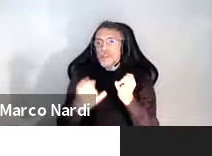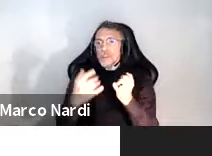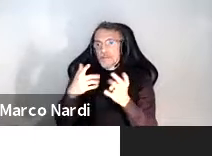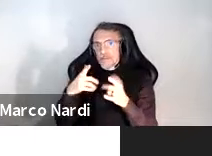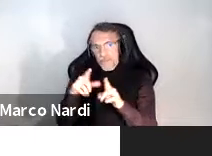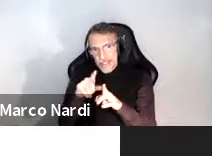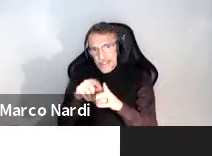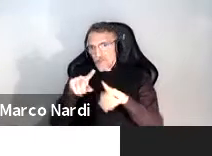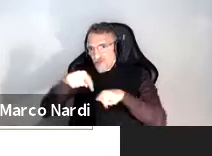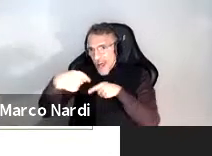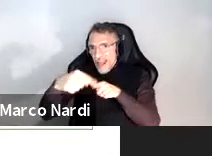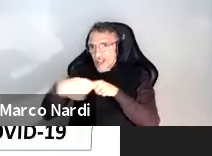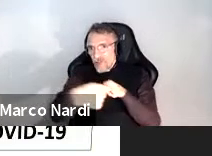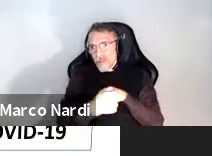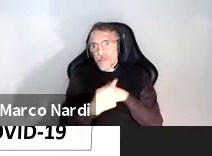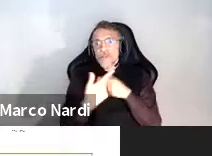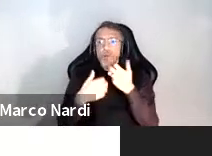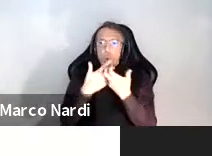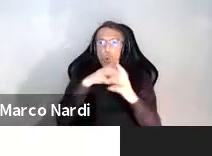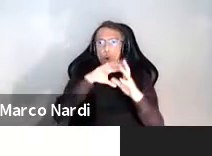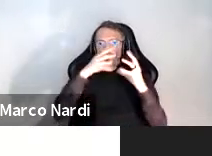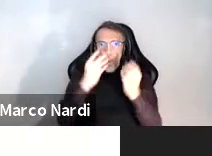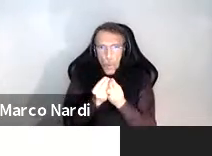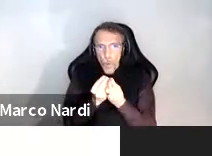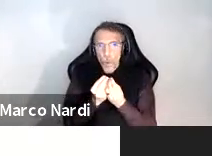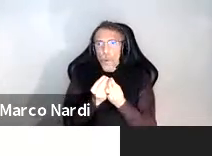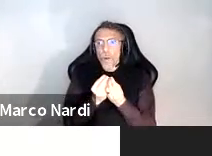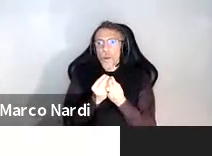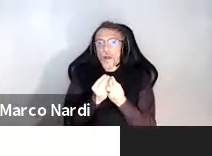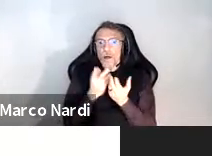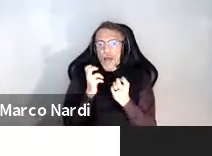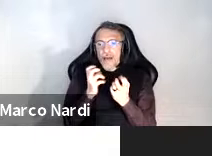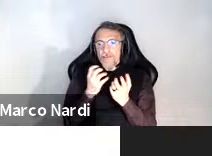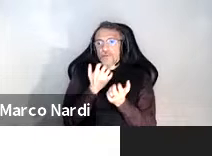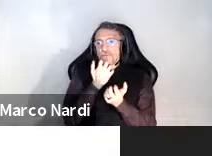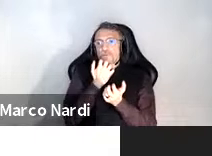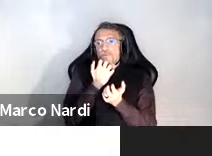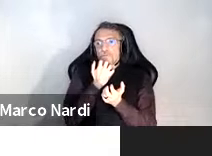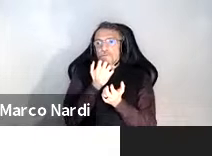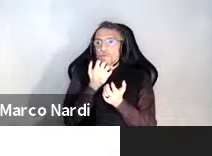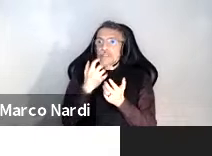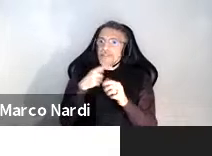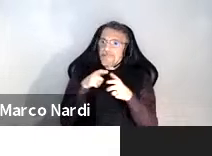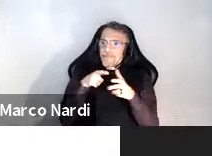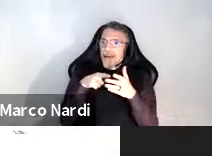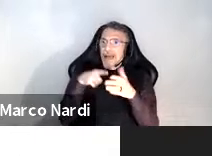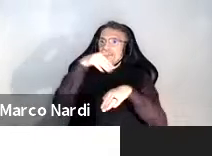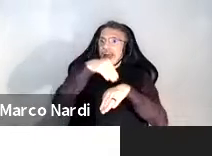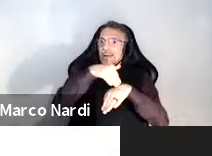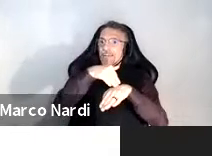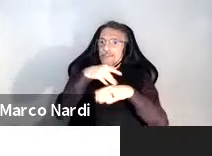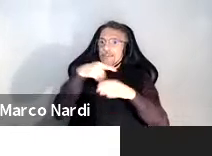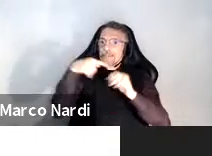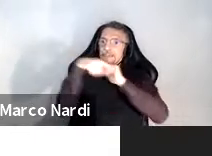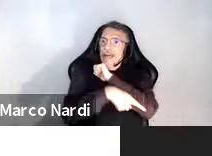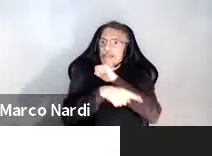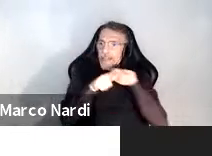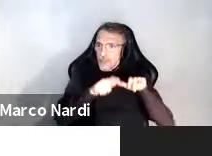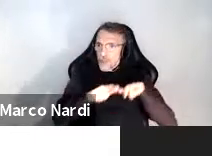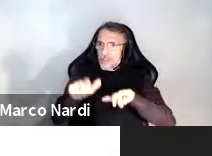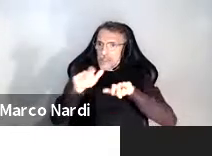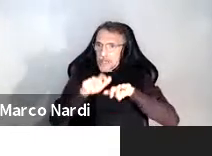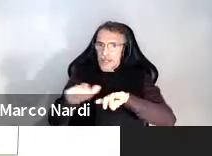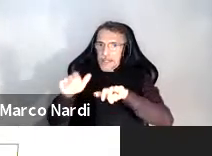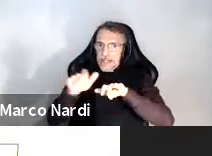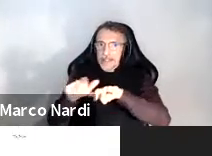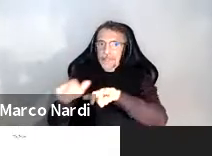all of which has to do bearing with debt sustainability. Now, what are the impacts of